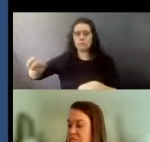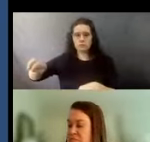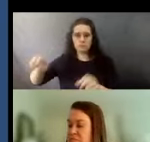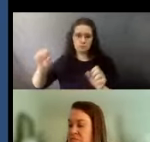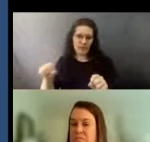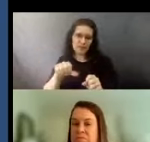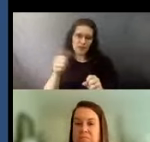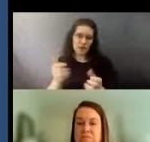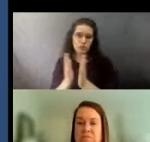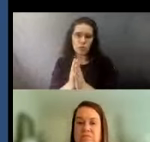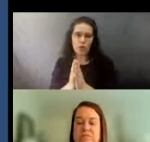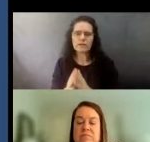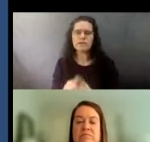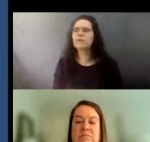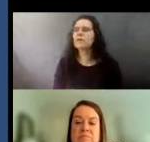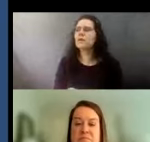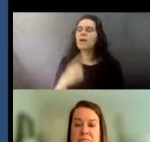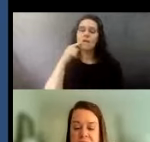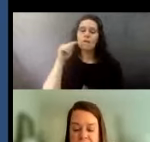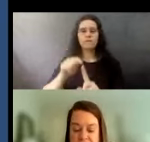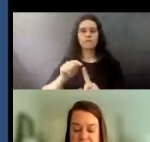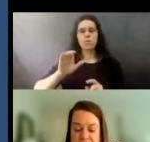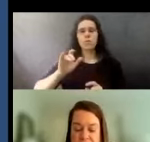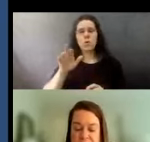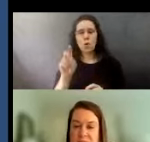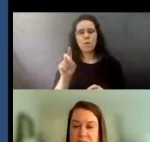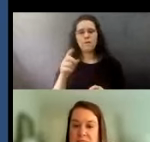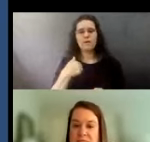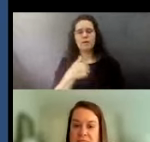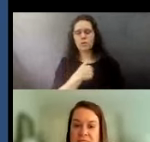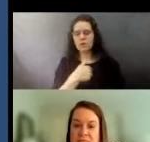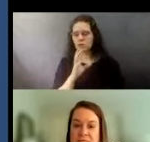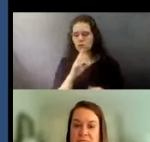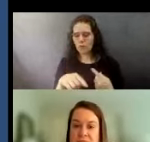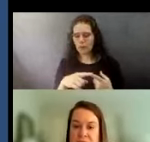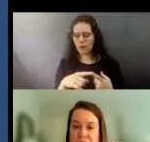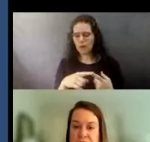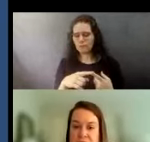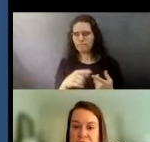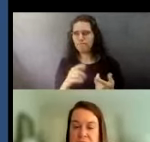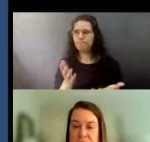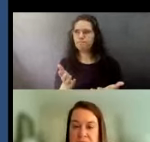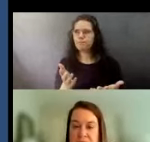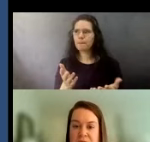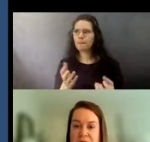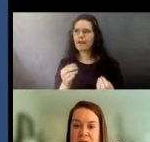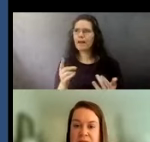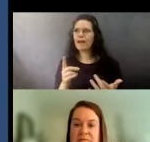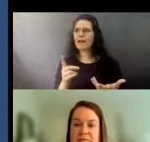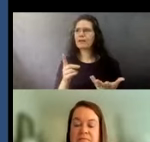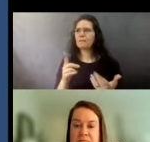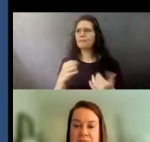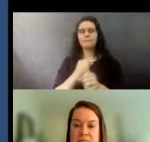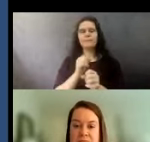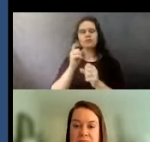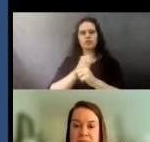particular, we are also talking about sort of safety in the workplace. So we're